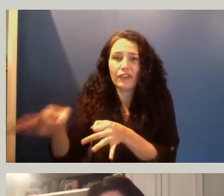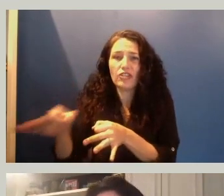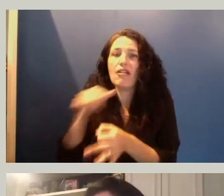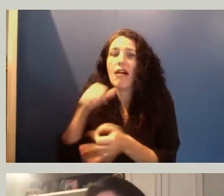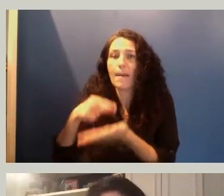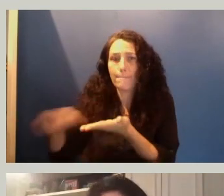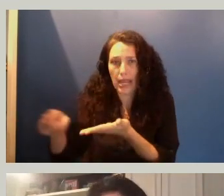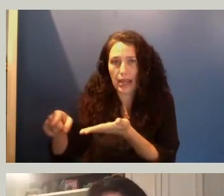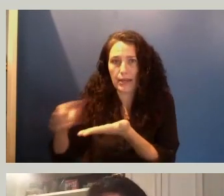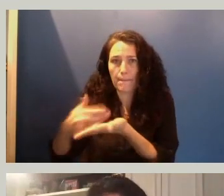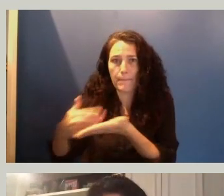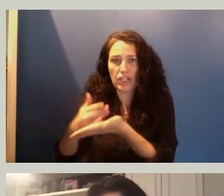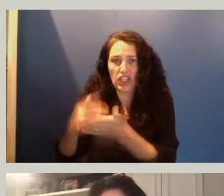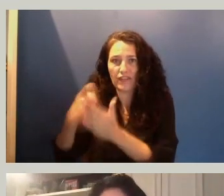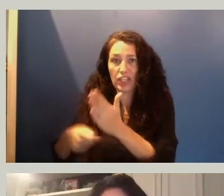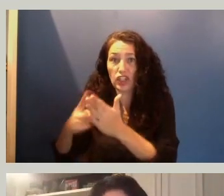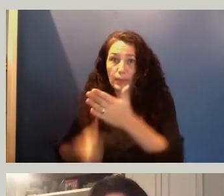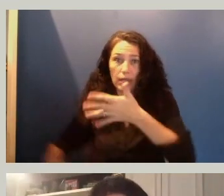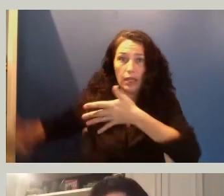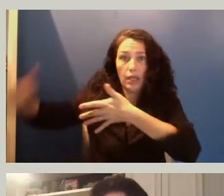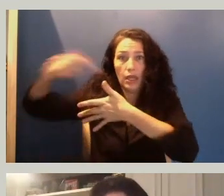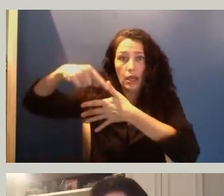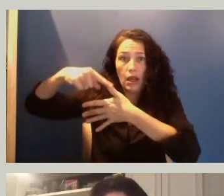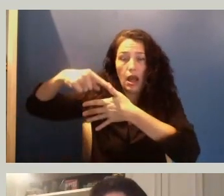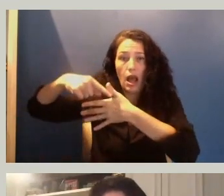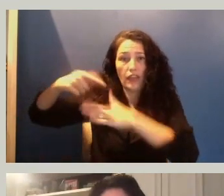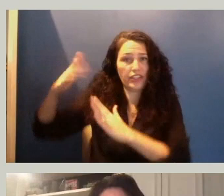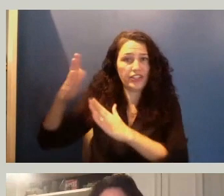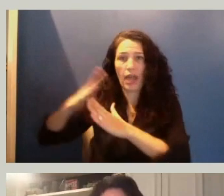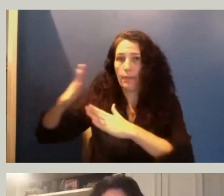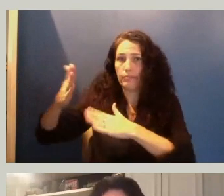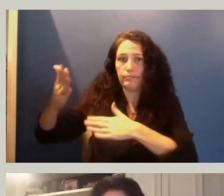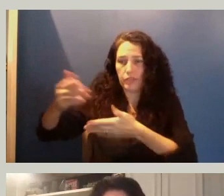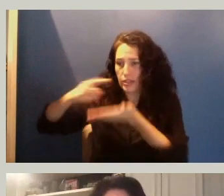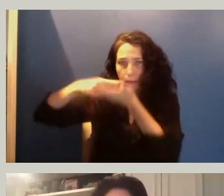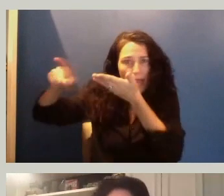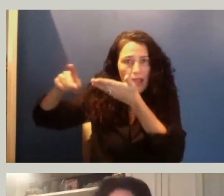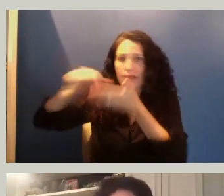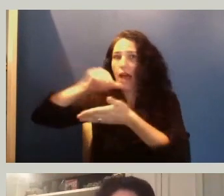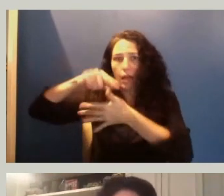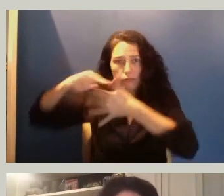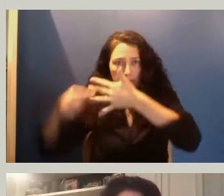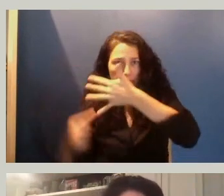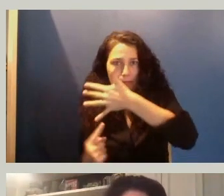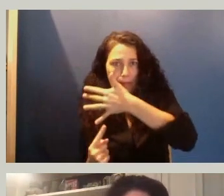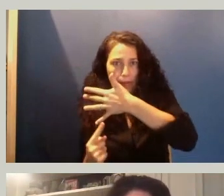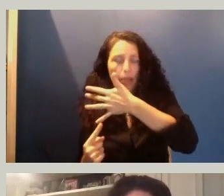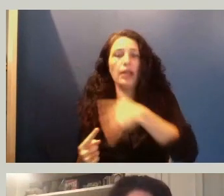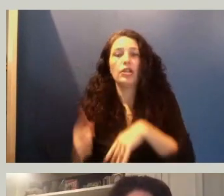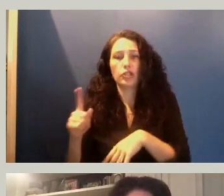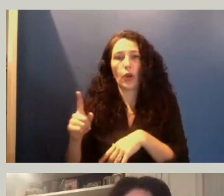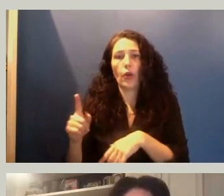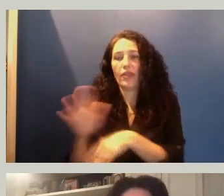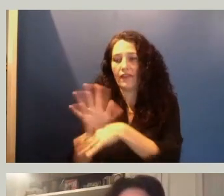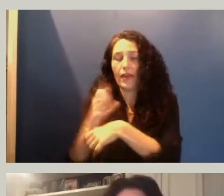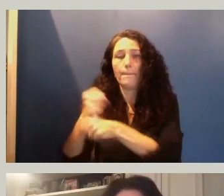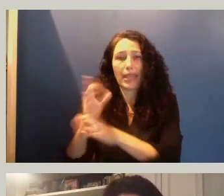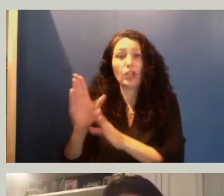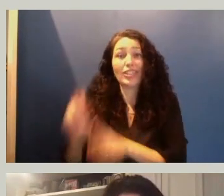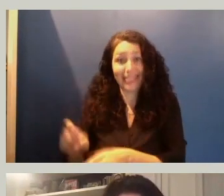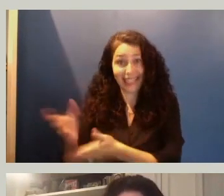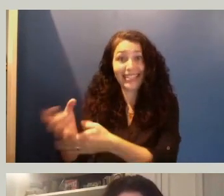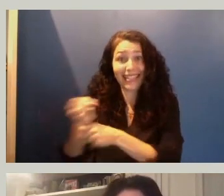be considered an off-the-top expense. Again, so in order for anyone to recoup, those filmmakers need to get their fees. But you